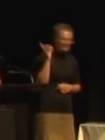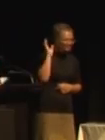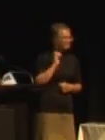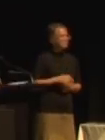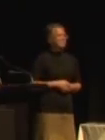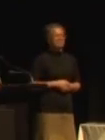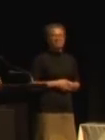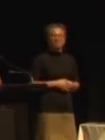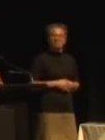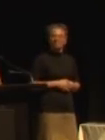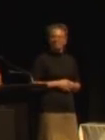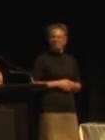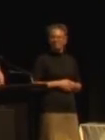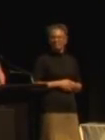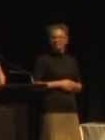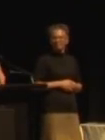bit.ly/Tara-NDF.